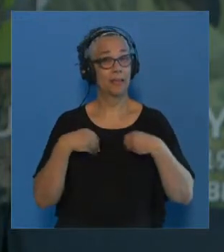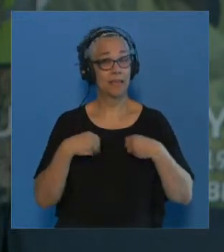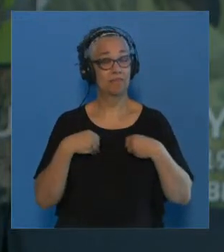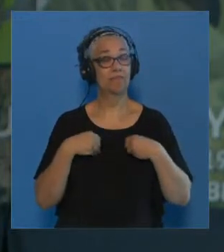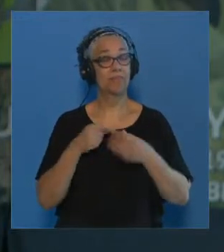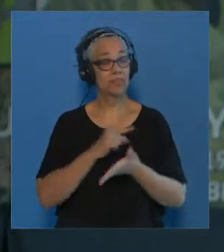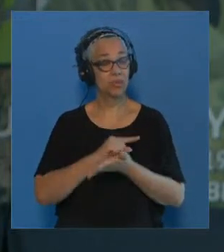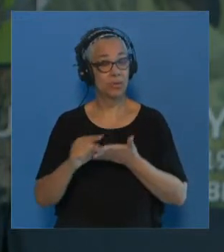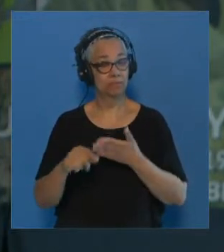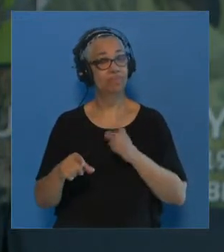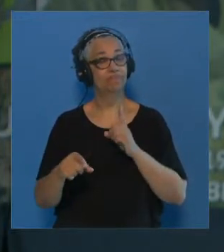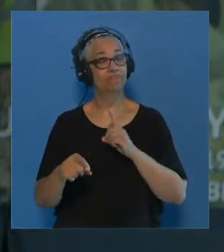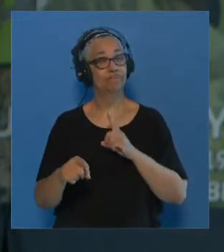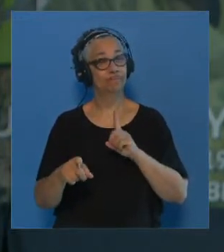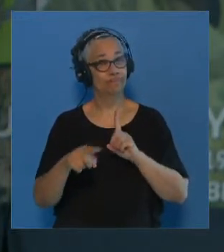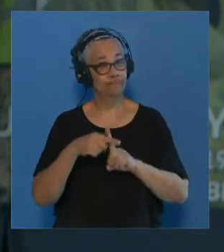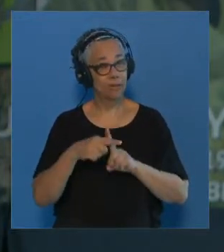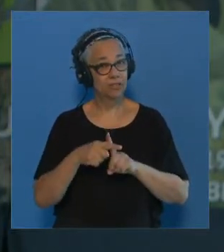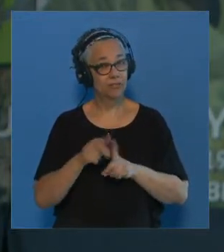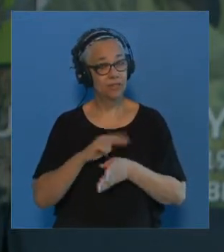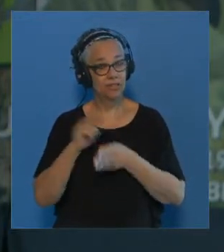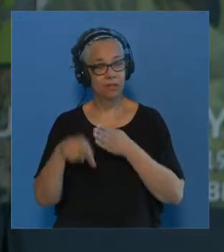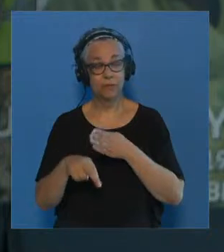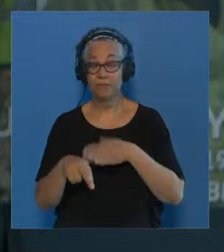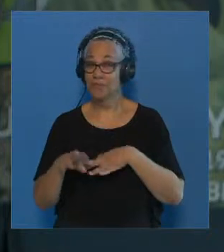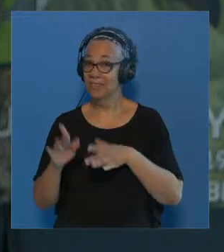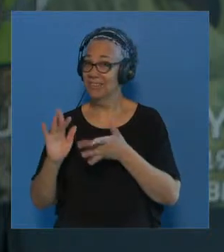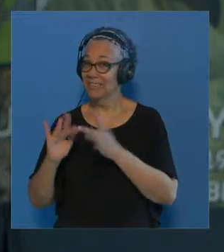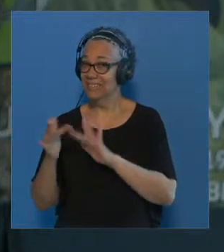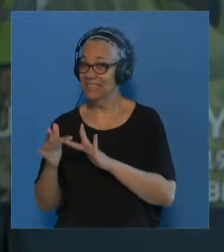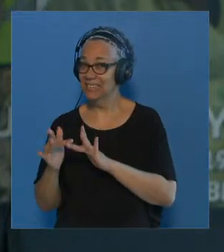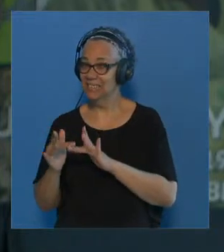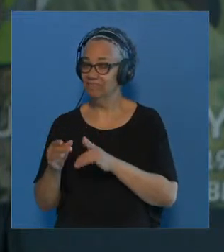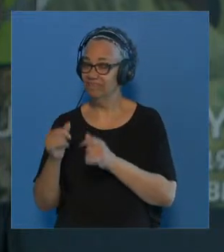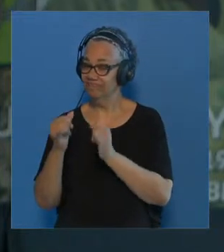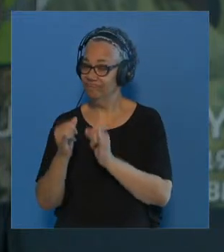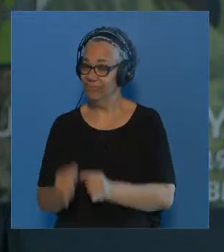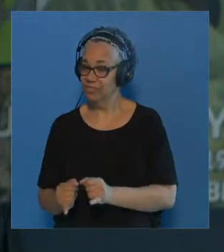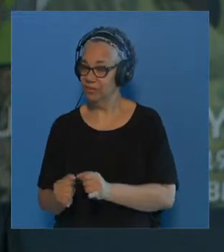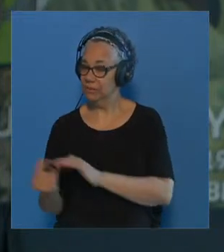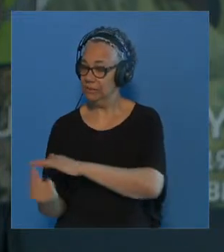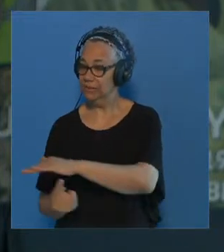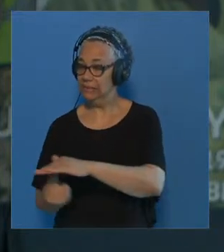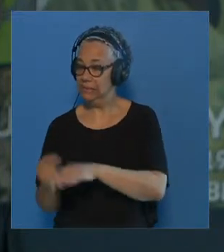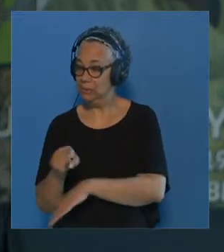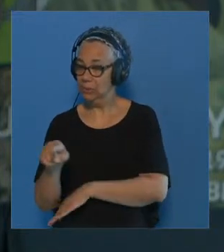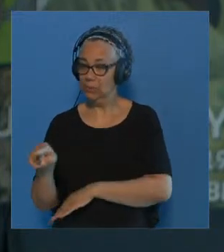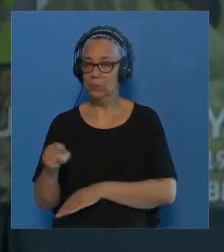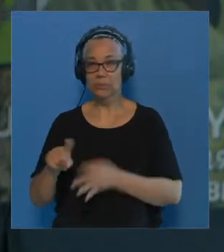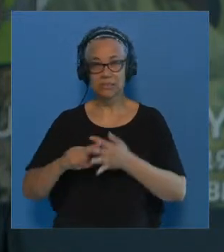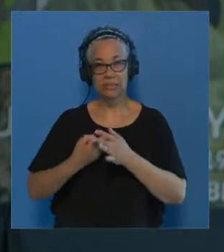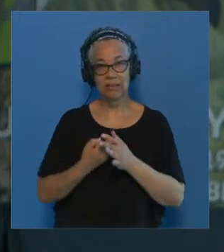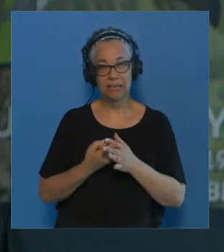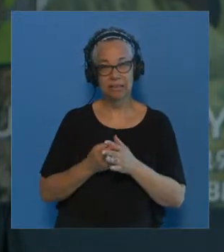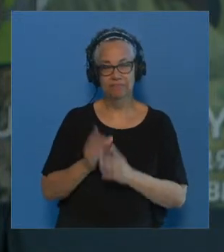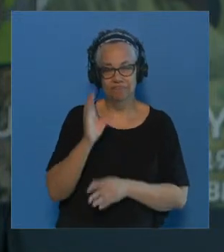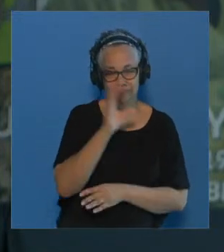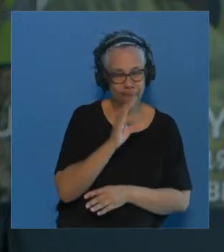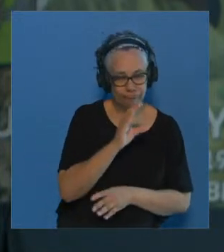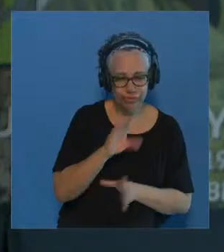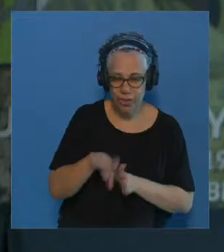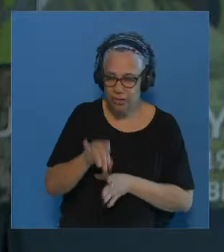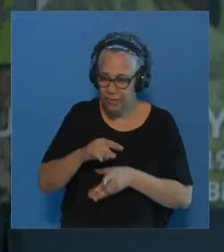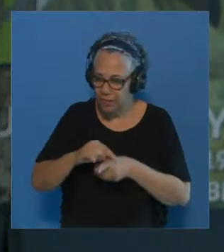results, moved immediately to contact those individuals, isolate them, and began the contact tracing process